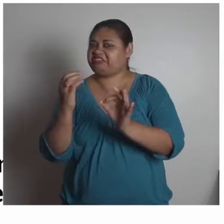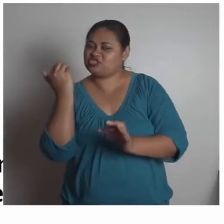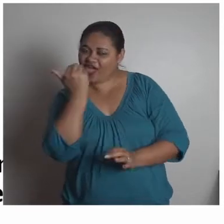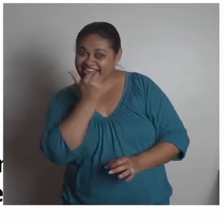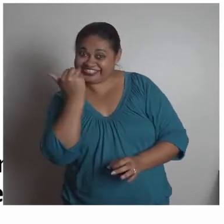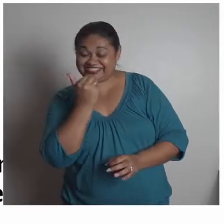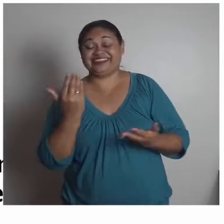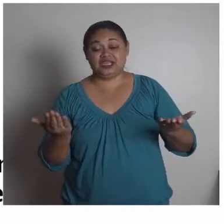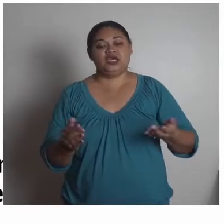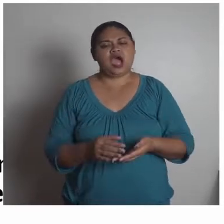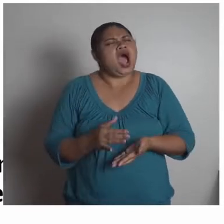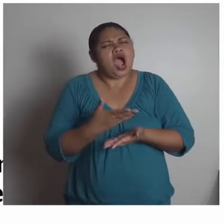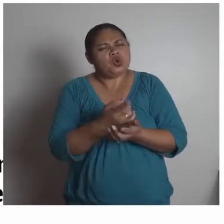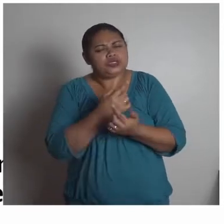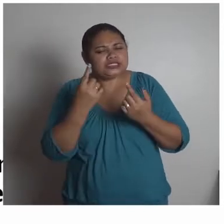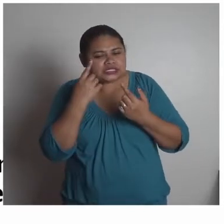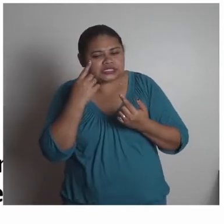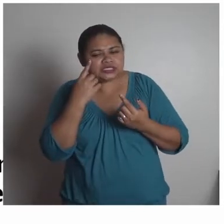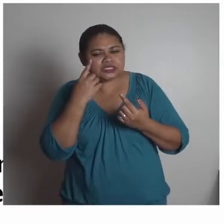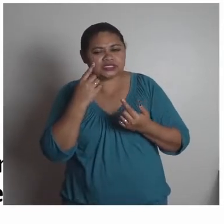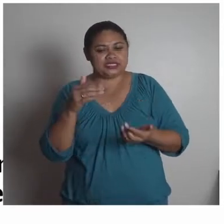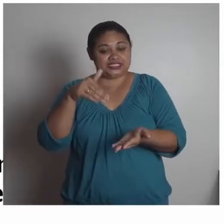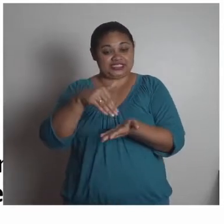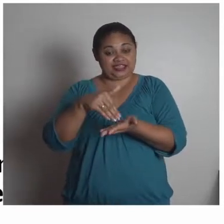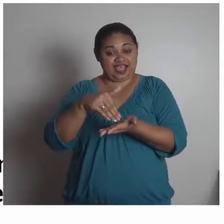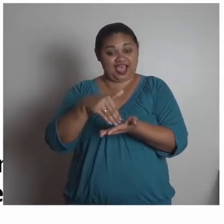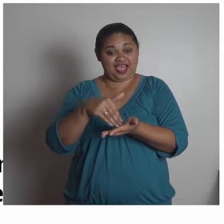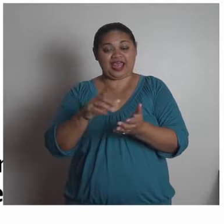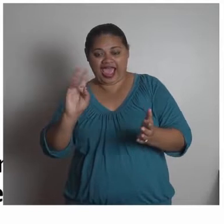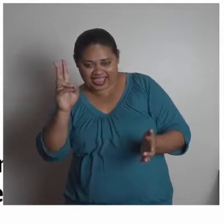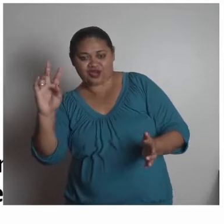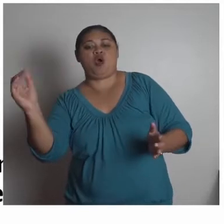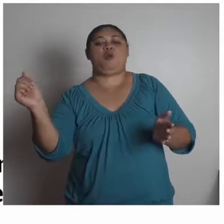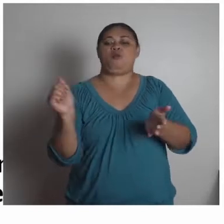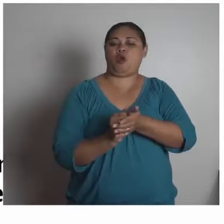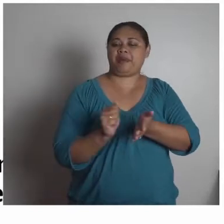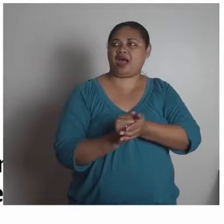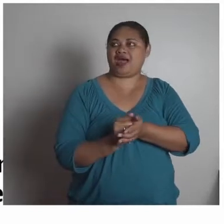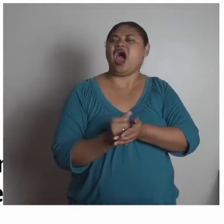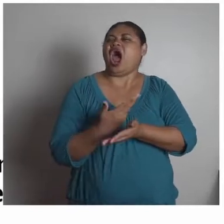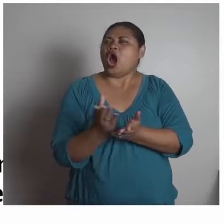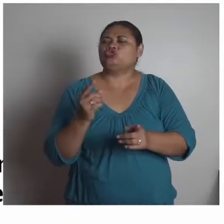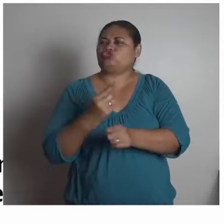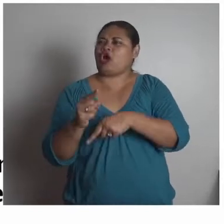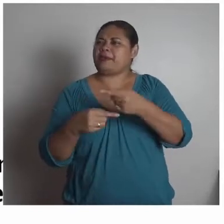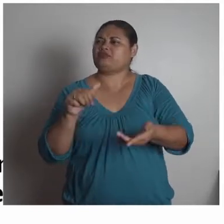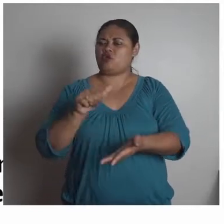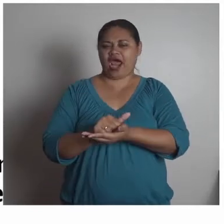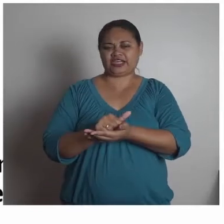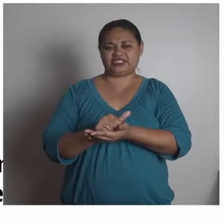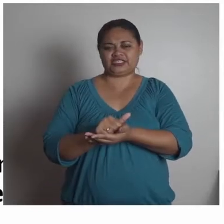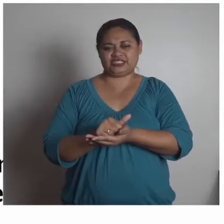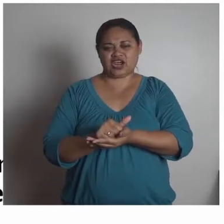then the last point is, how do you decenter humans and recenter non-human species? How do we